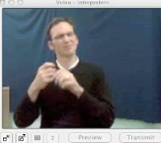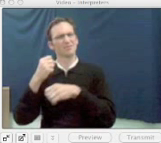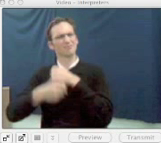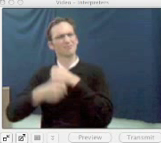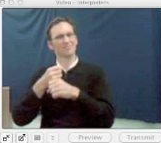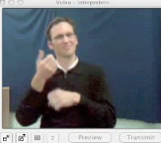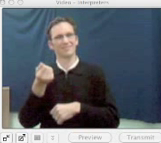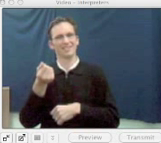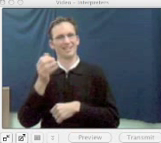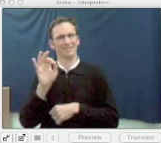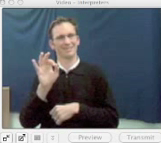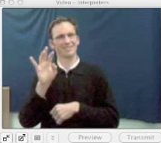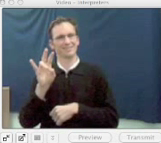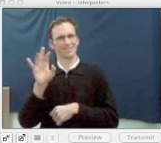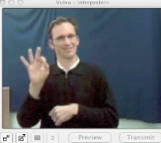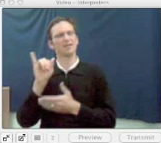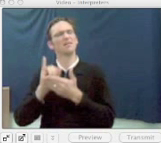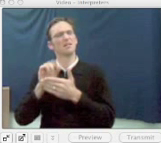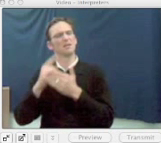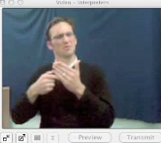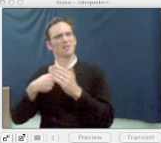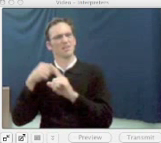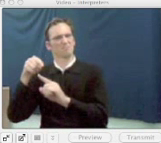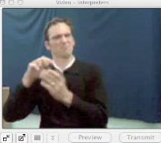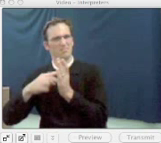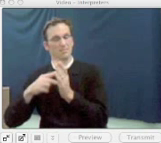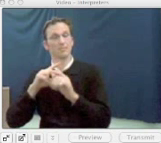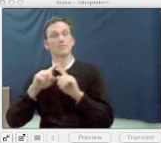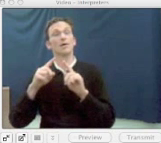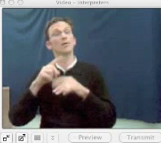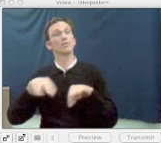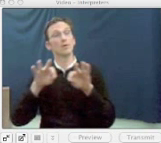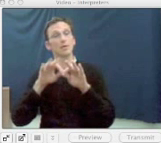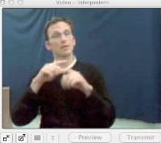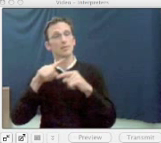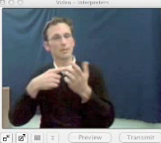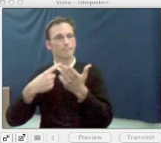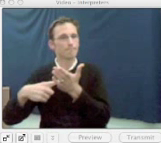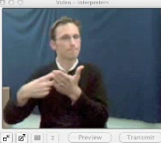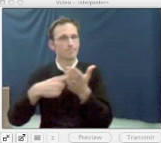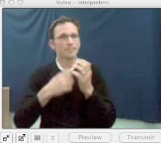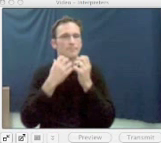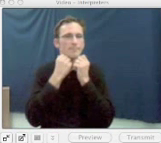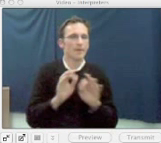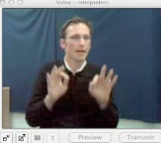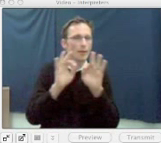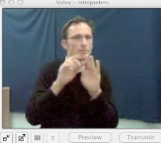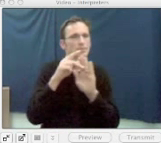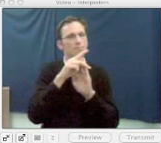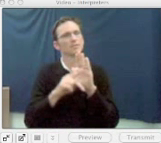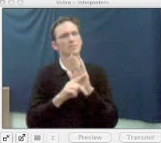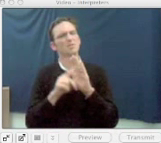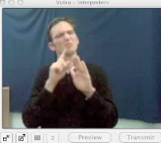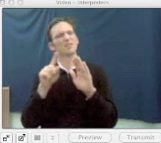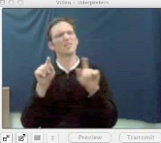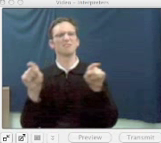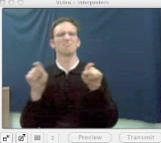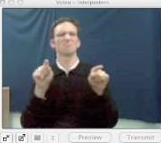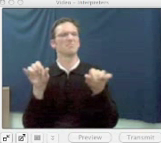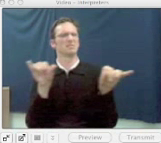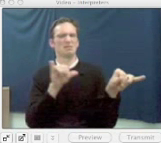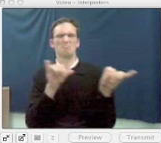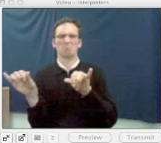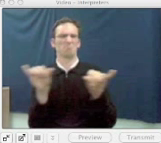what I'm referring to, but I would suggest that generally when you're talking from a values and principles standpoint, you have basically the same document. So I